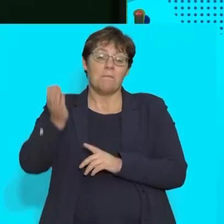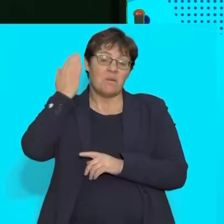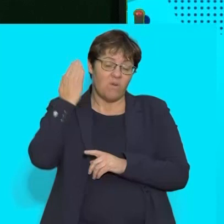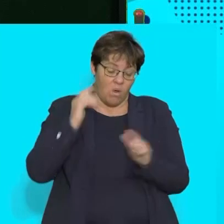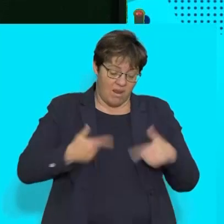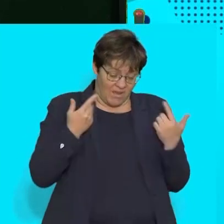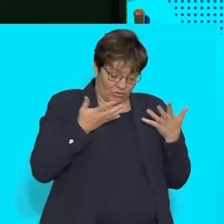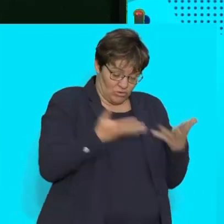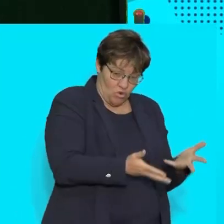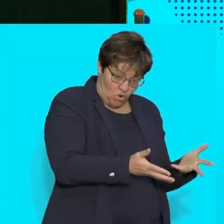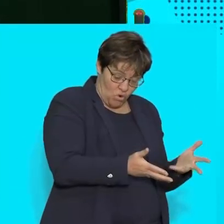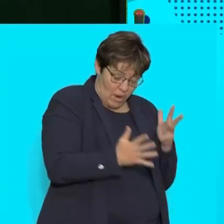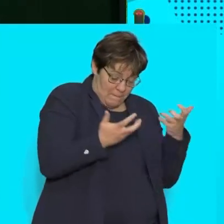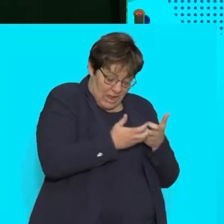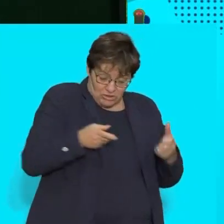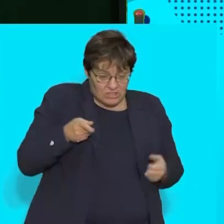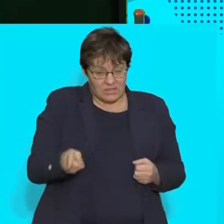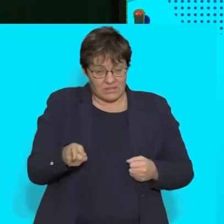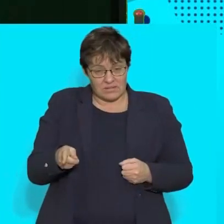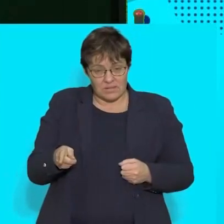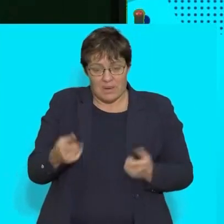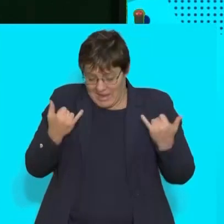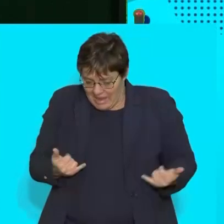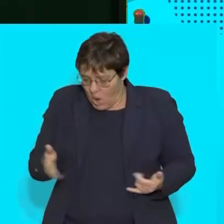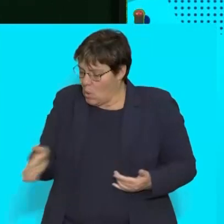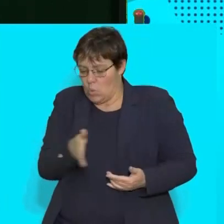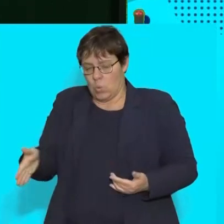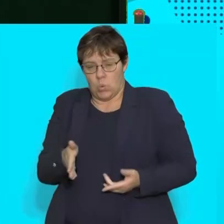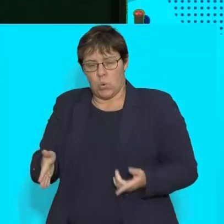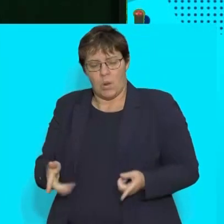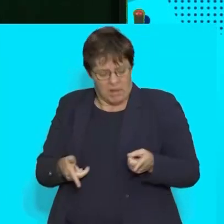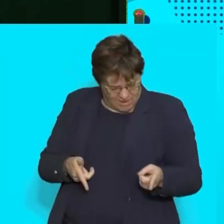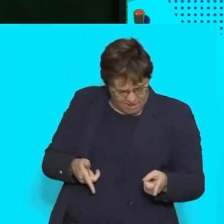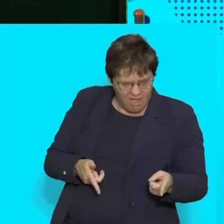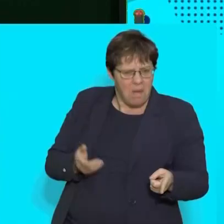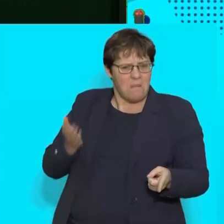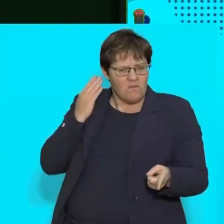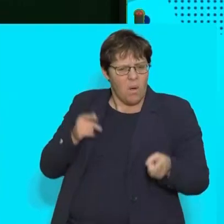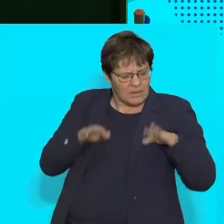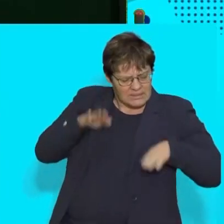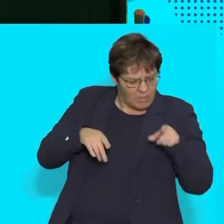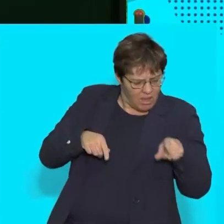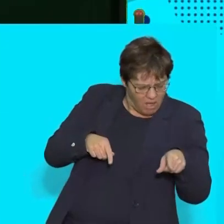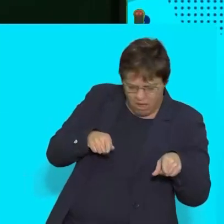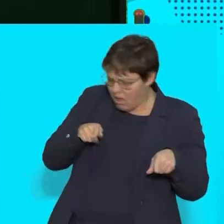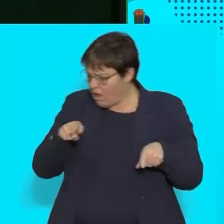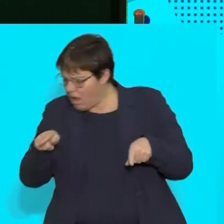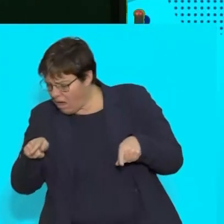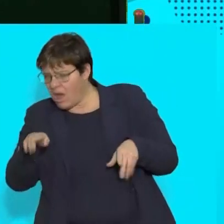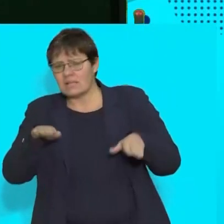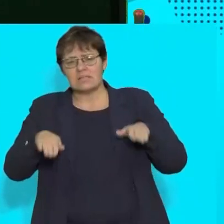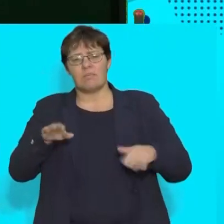life that is currently not present. But we see similarities between what is currently living and what